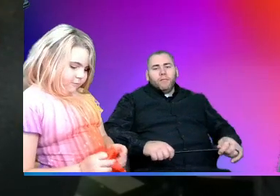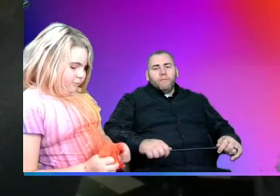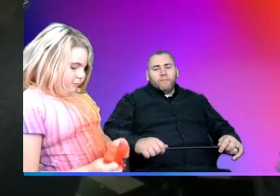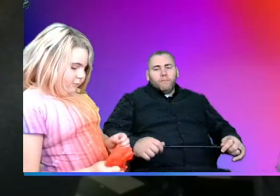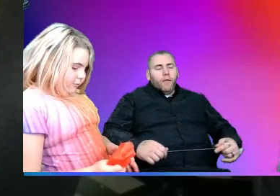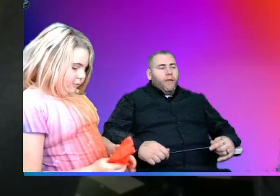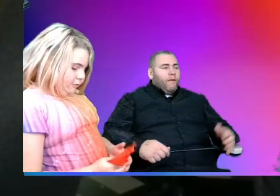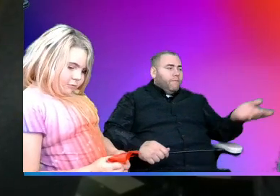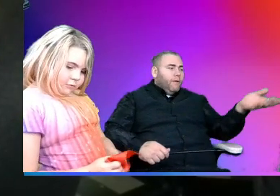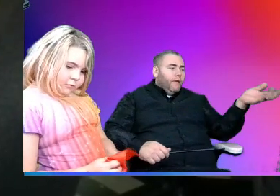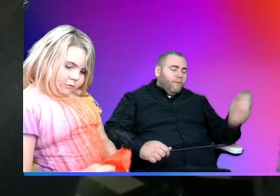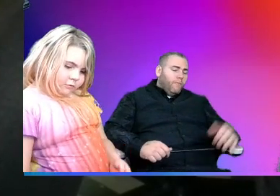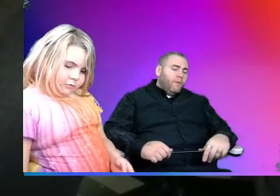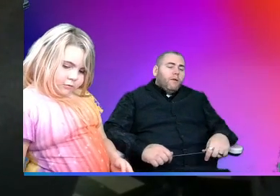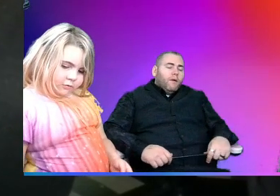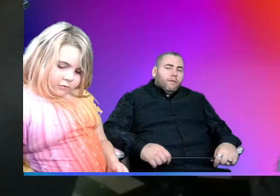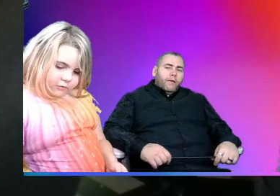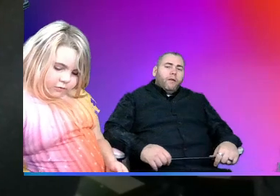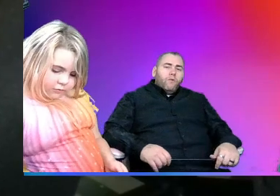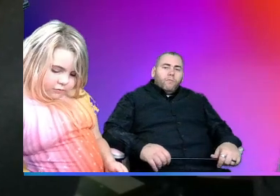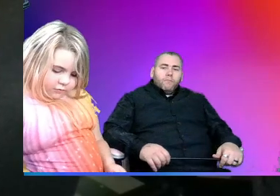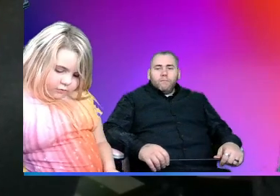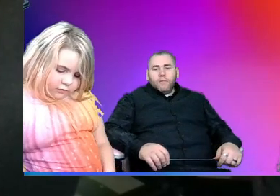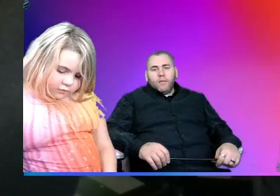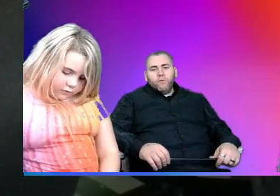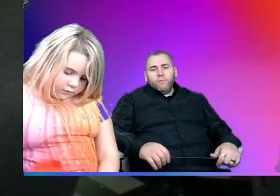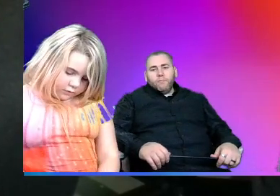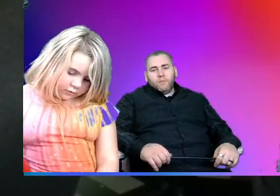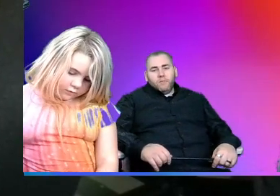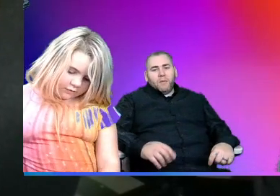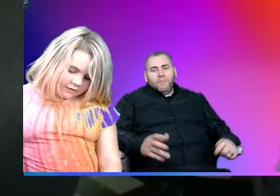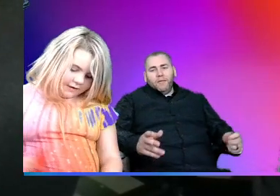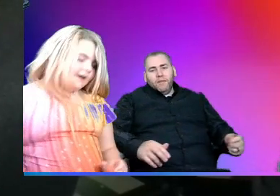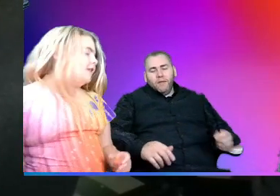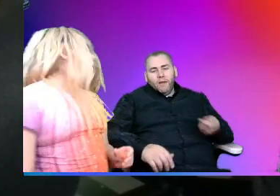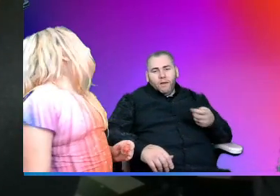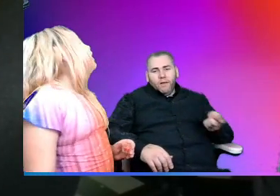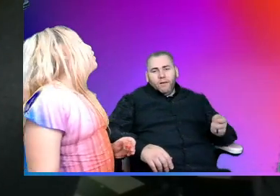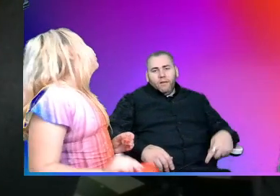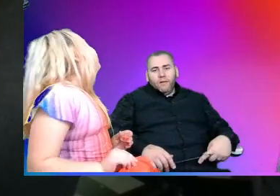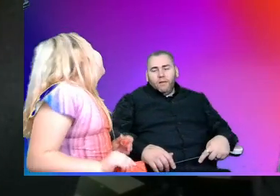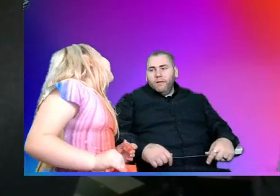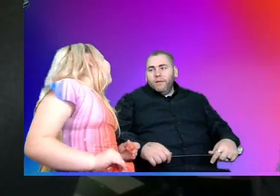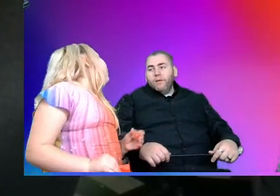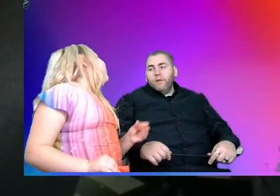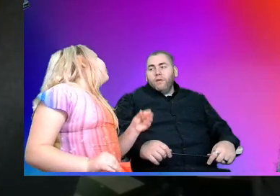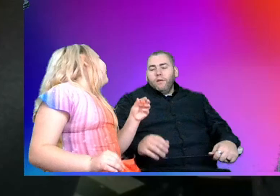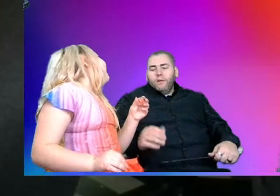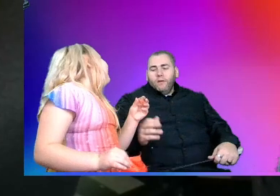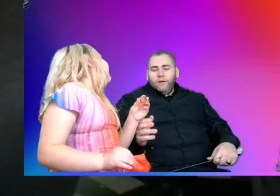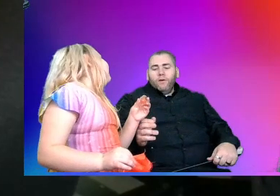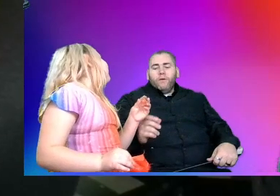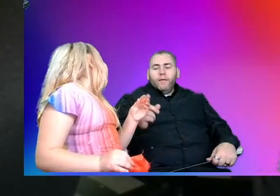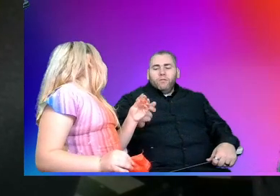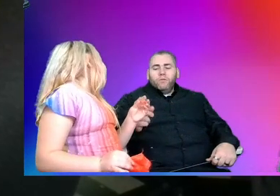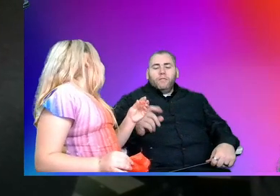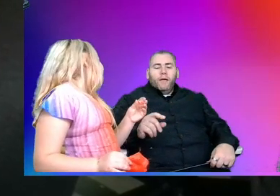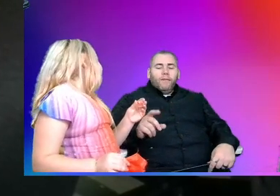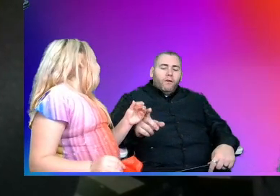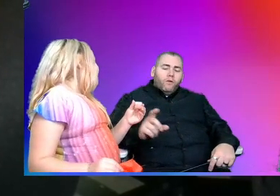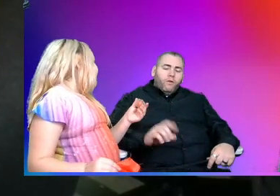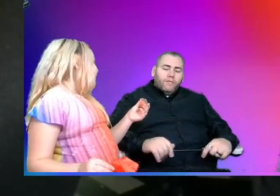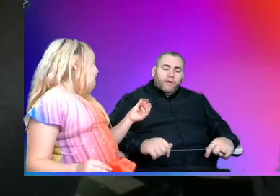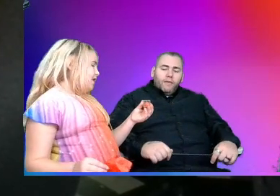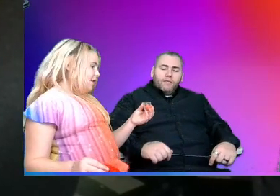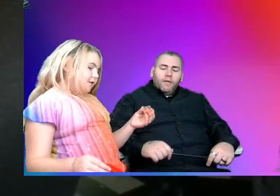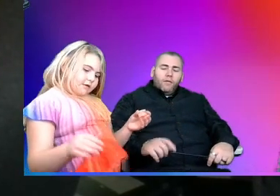bit since I have them. Tango, Tendu, something. Tango present. Okay, so she's got